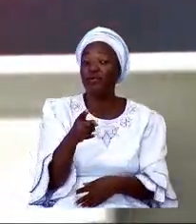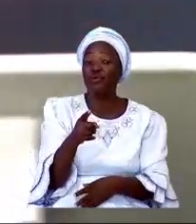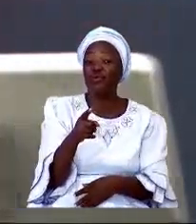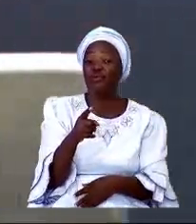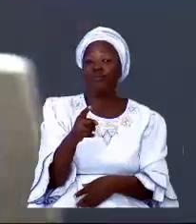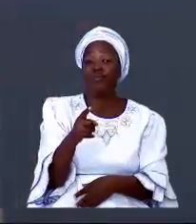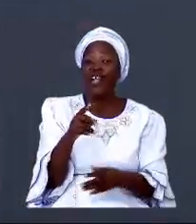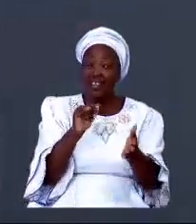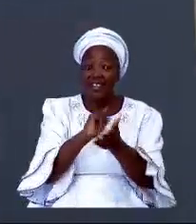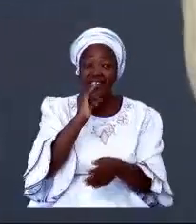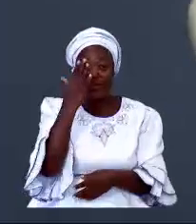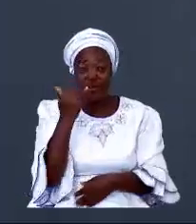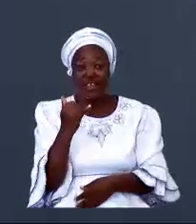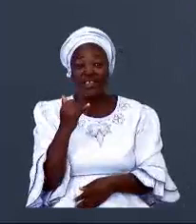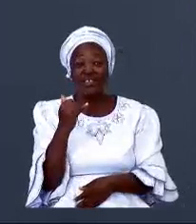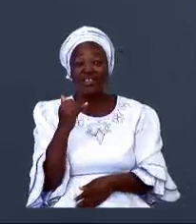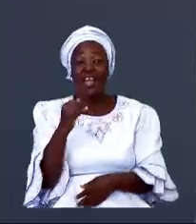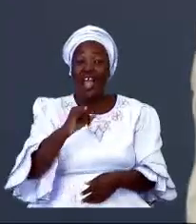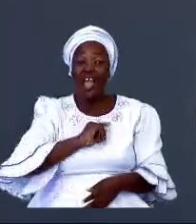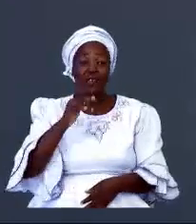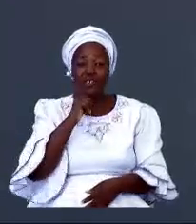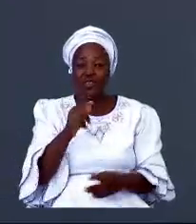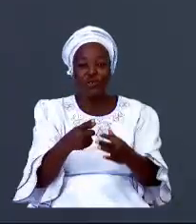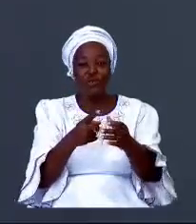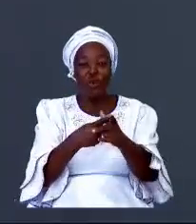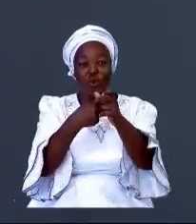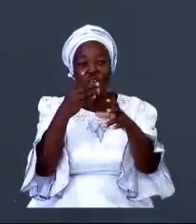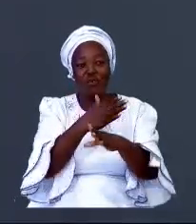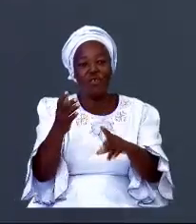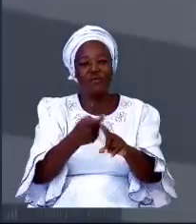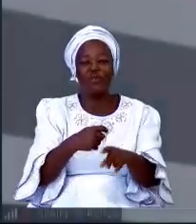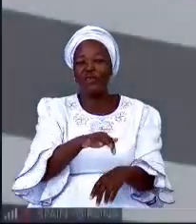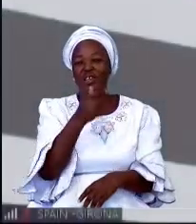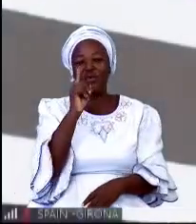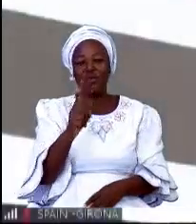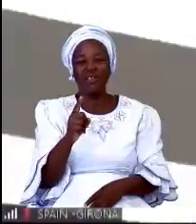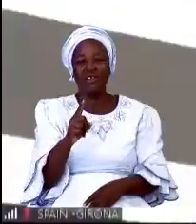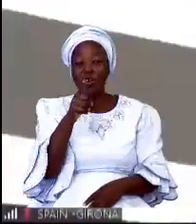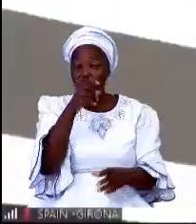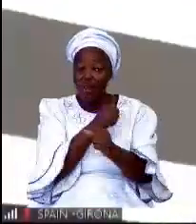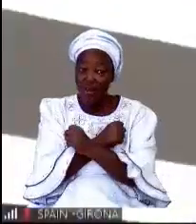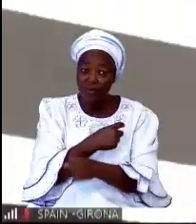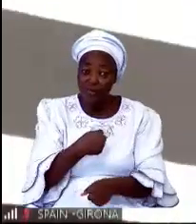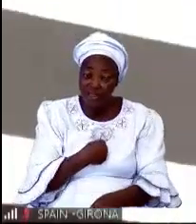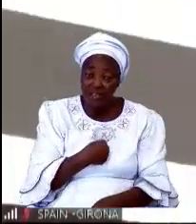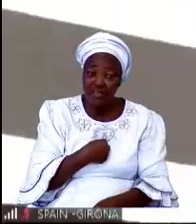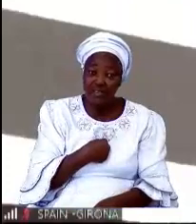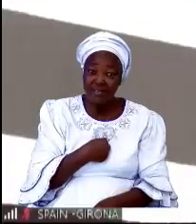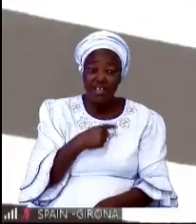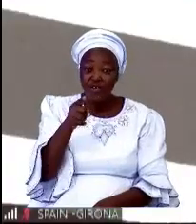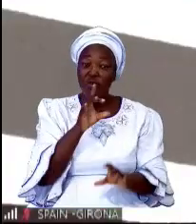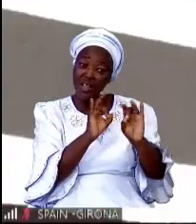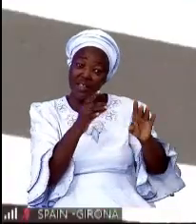Lord has a message for them through you. That's why I will not run away from